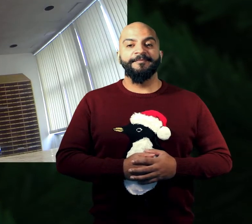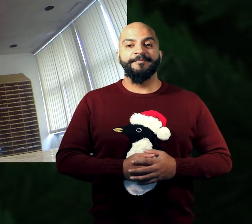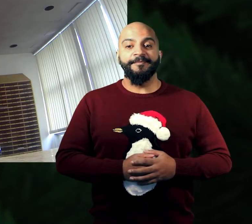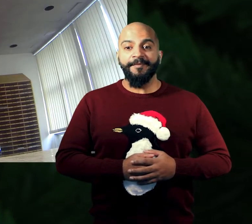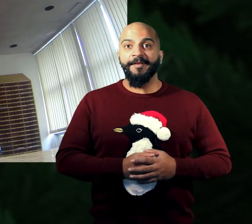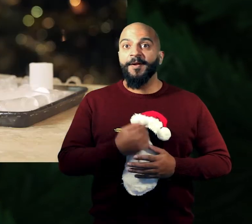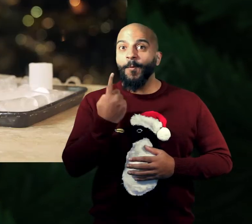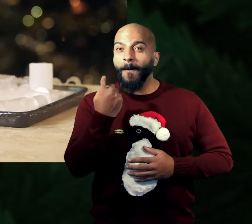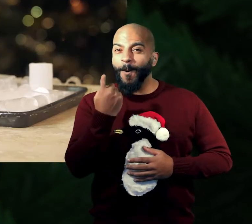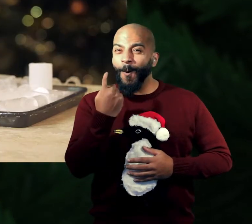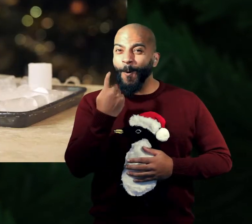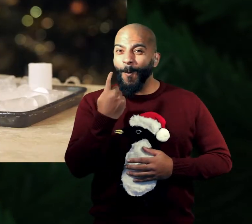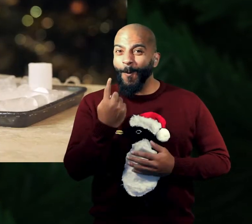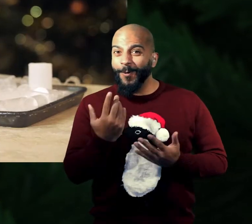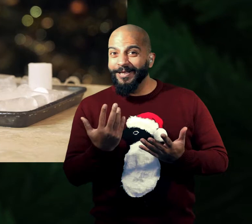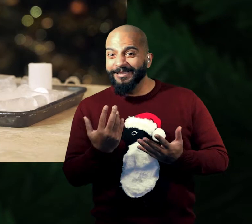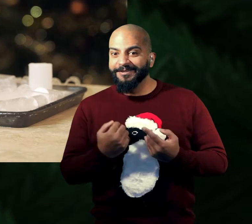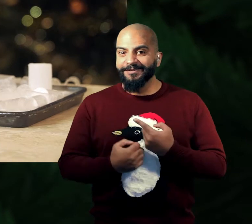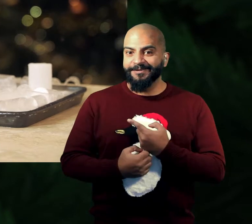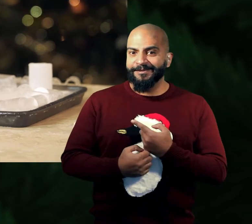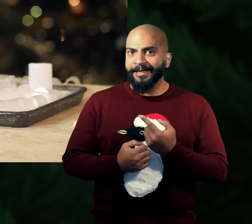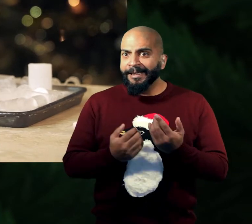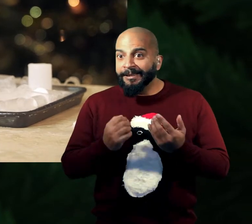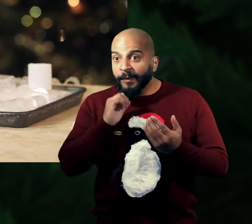One more. Will it go?